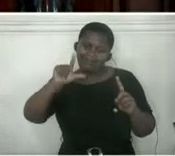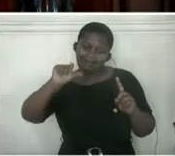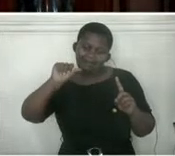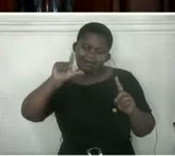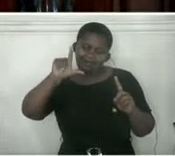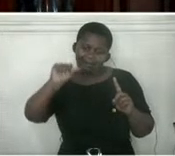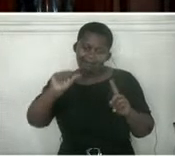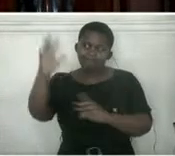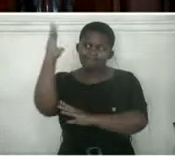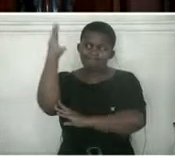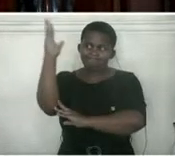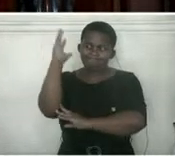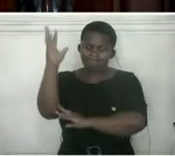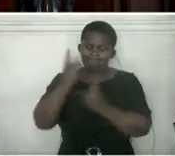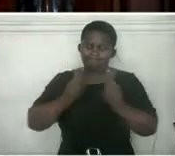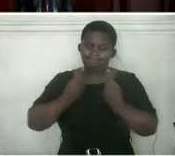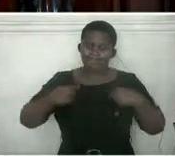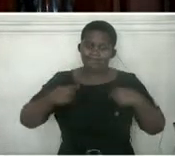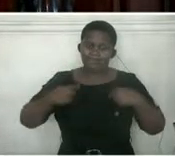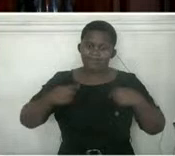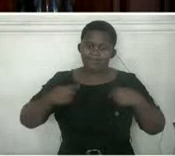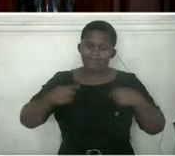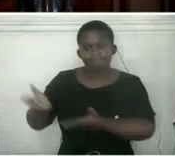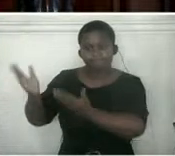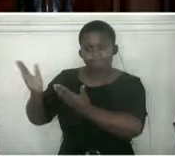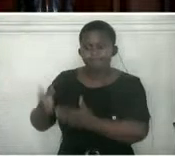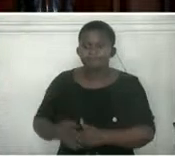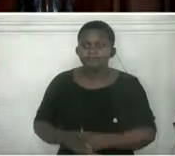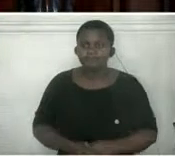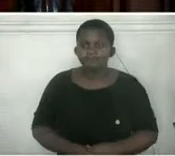us. Mr. Premier, sir.